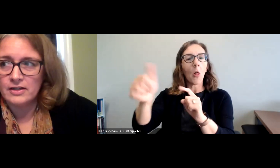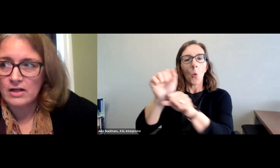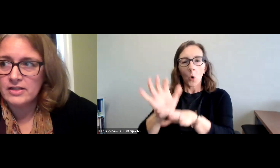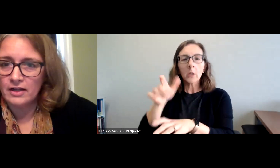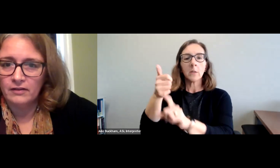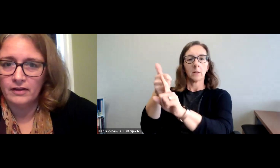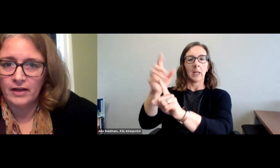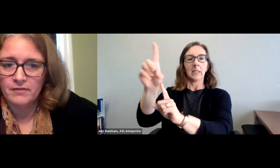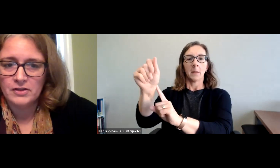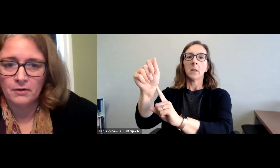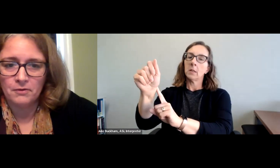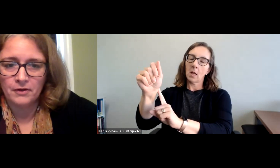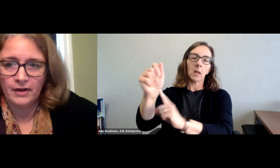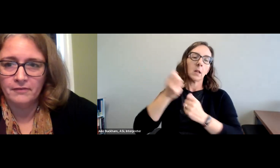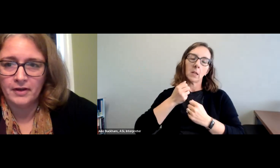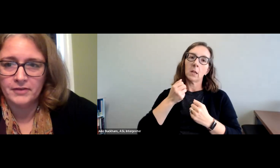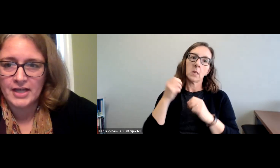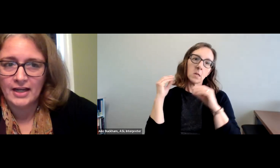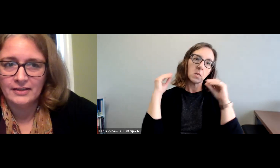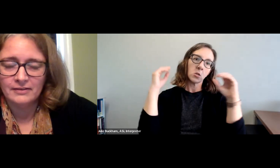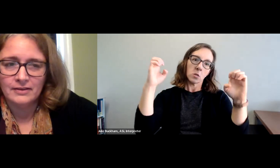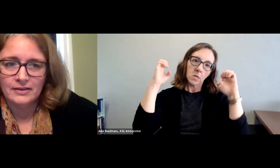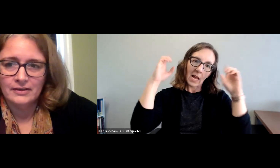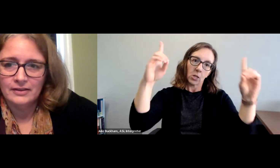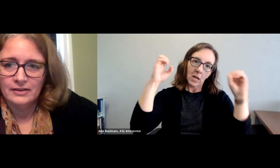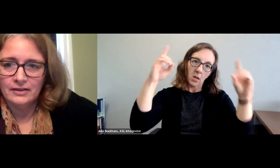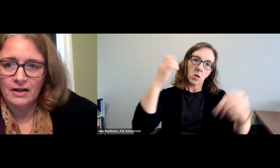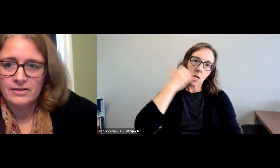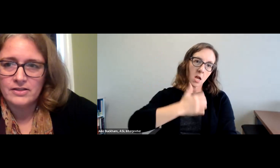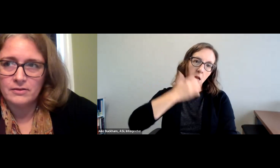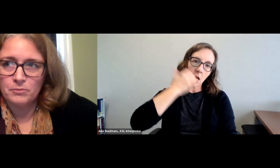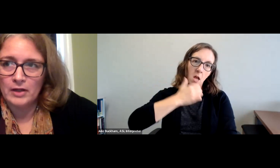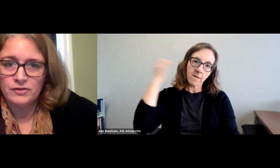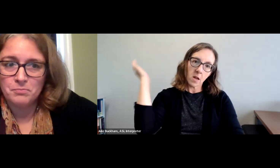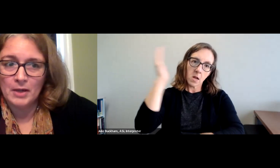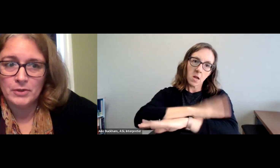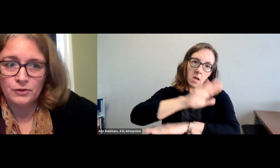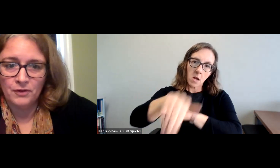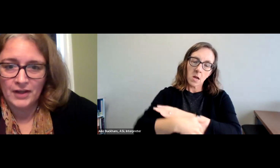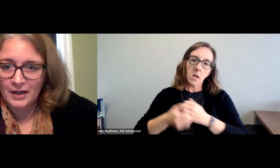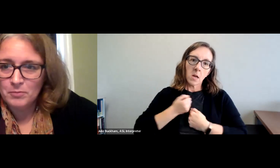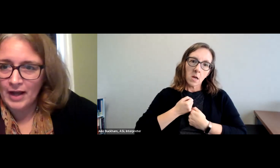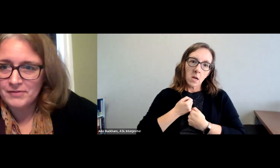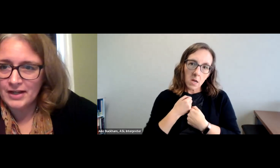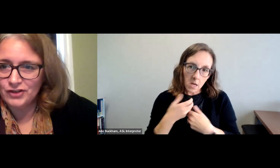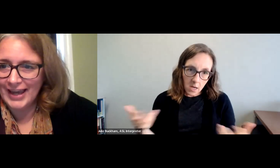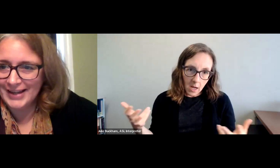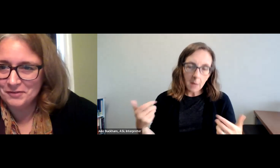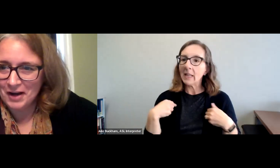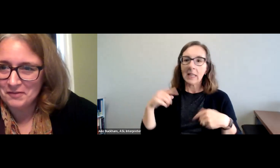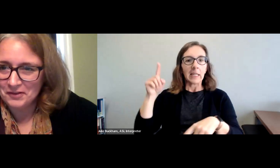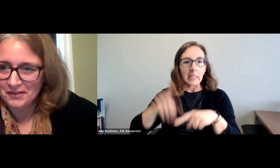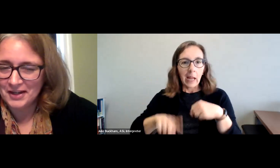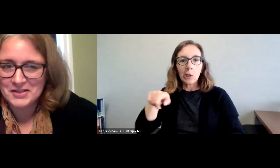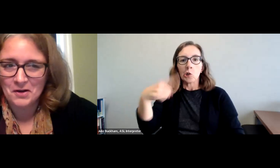is exhausting, that having to go through their life every day and not just be able to do the thing, but have to educate